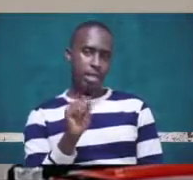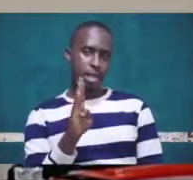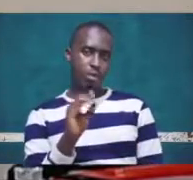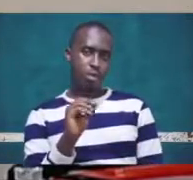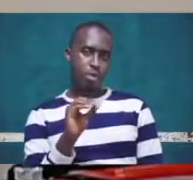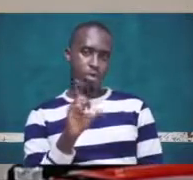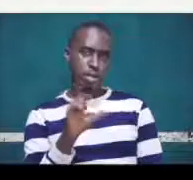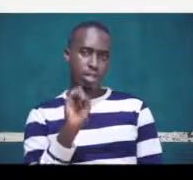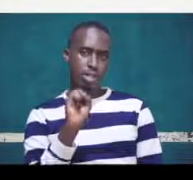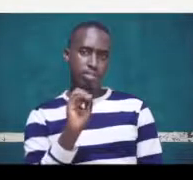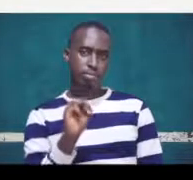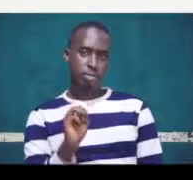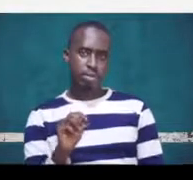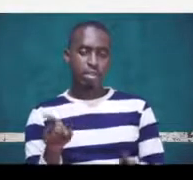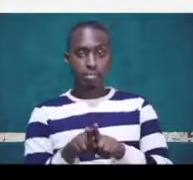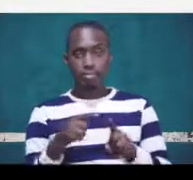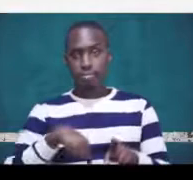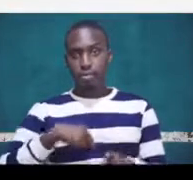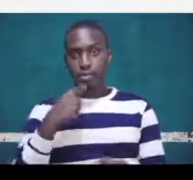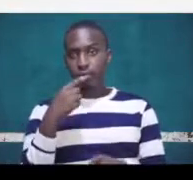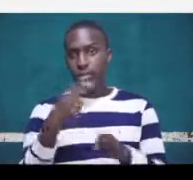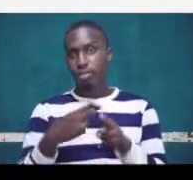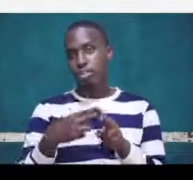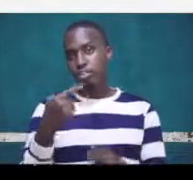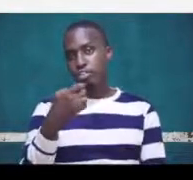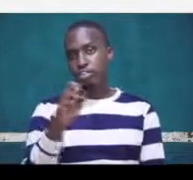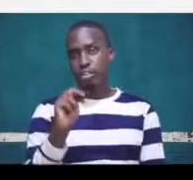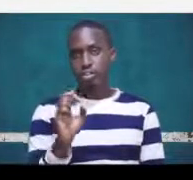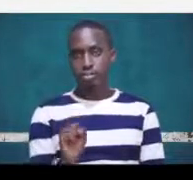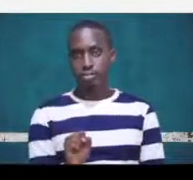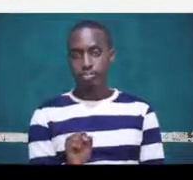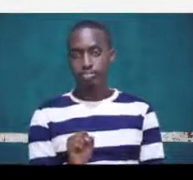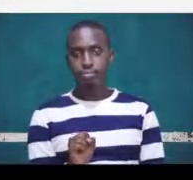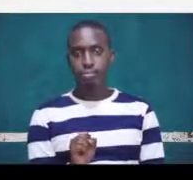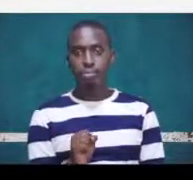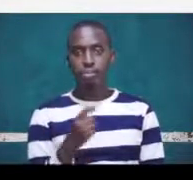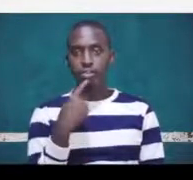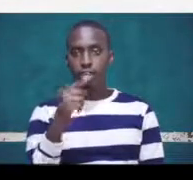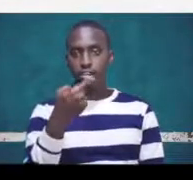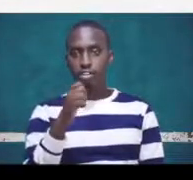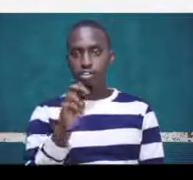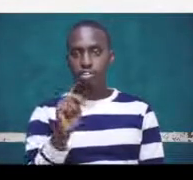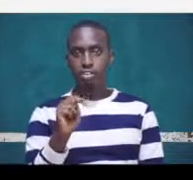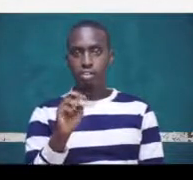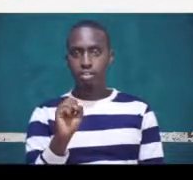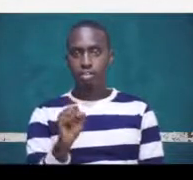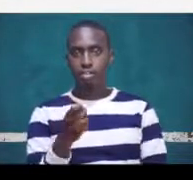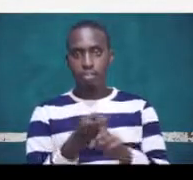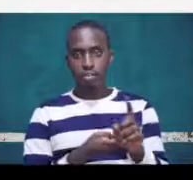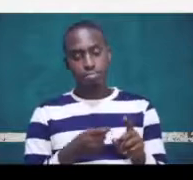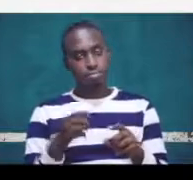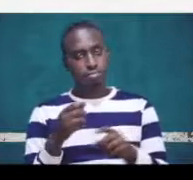of the DNA is called a gene, which we now refer to as a cistron. So genes you've known, cistrons now could be a new